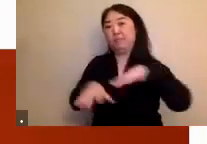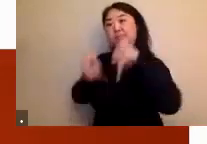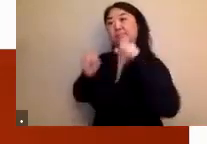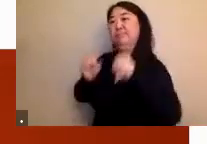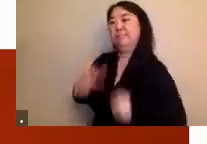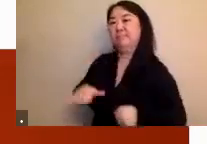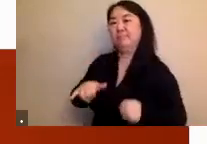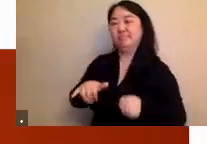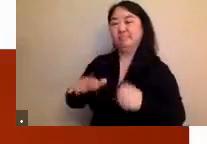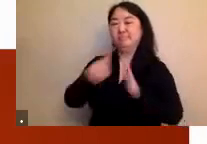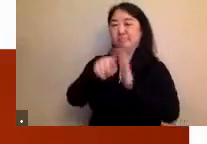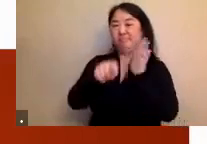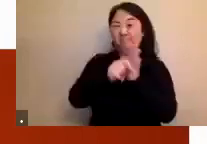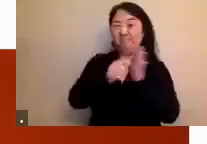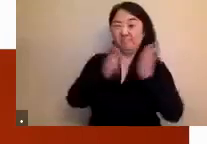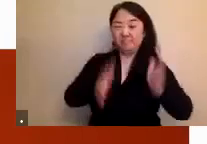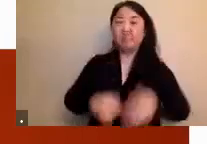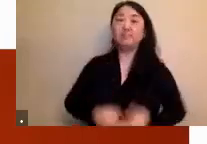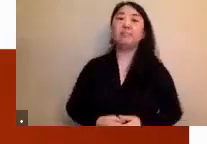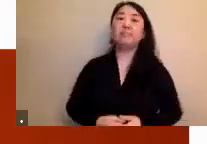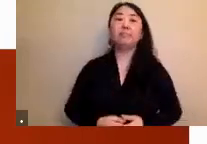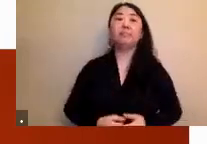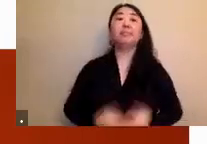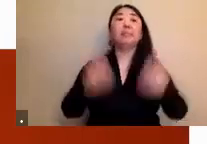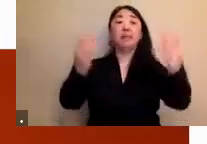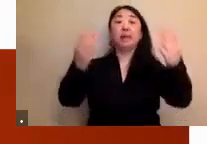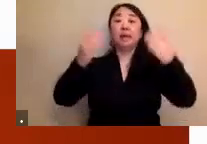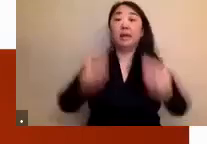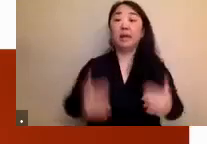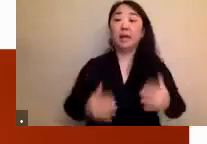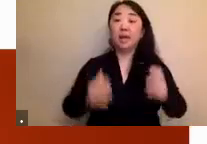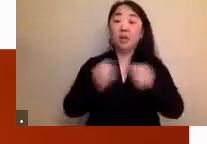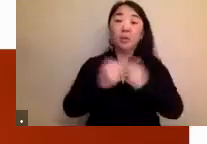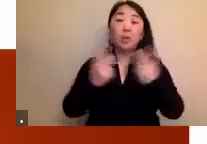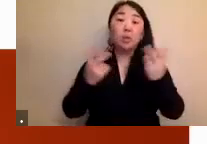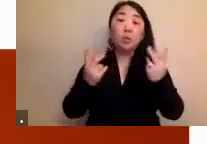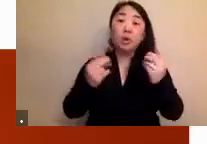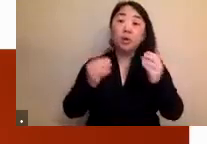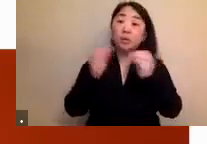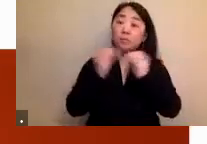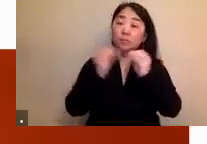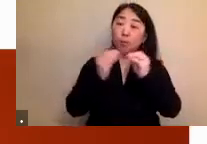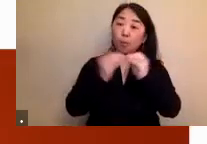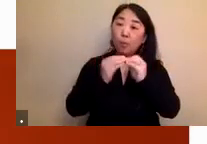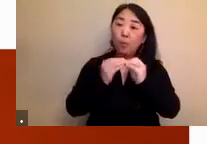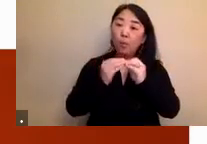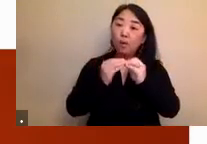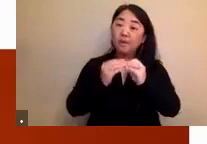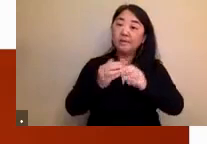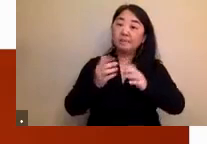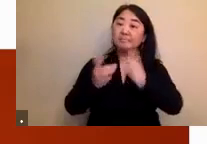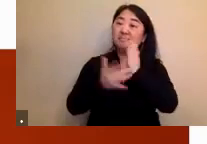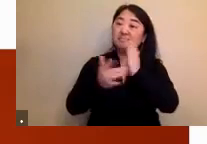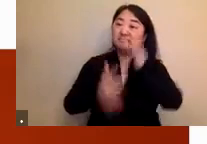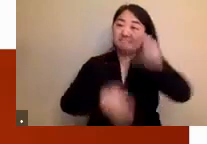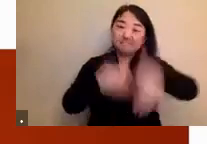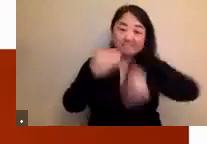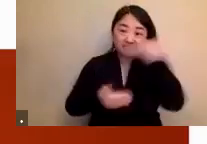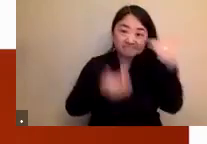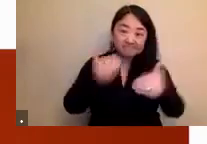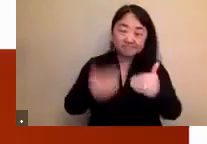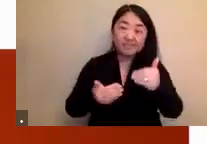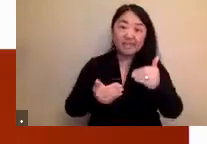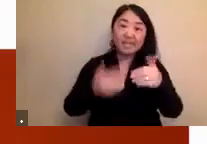then finally, as we move on to advanced transportation, we begin the industry, the transportation